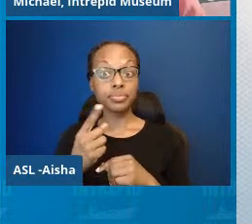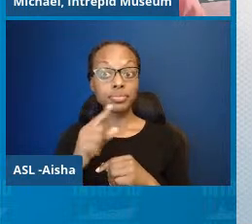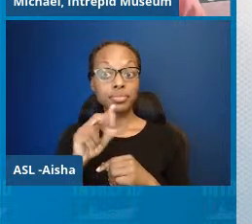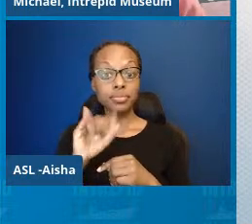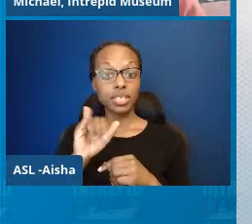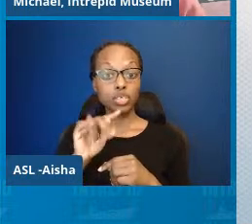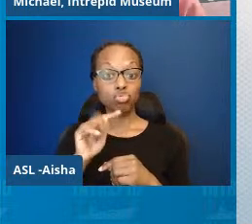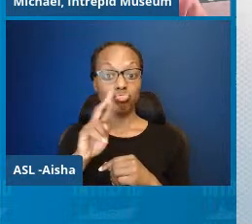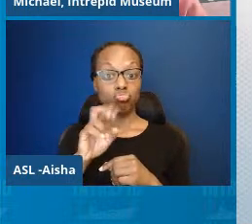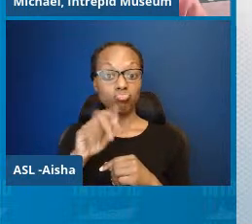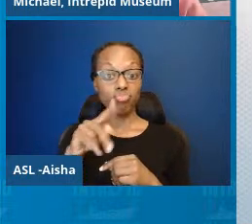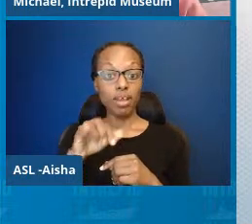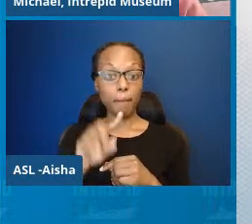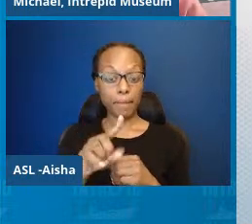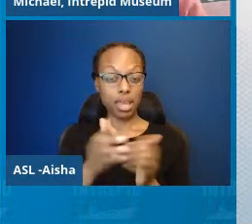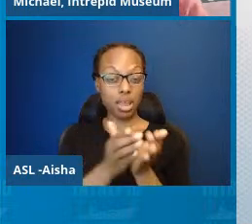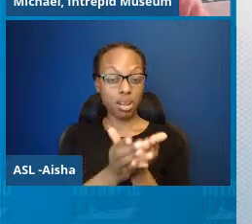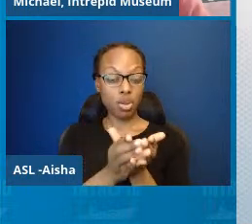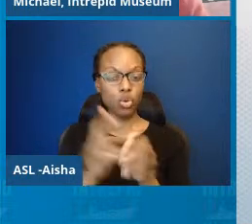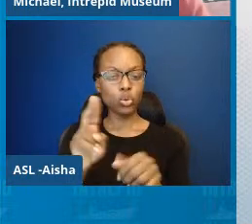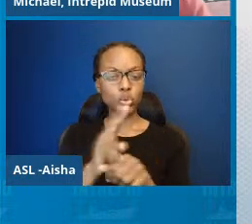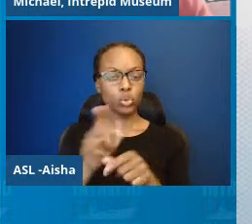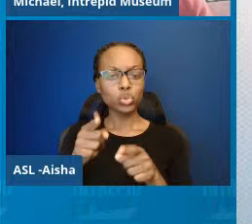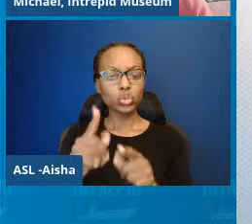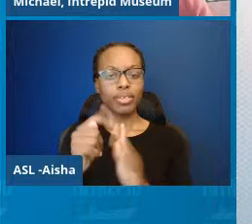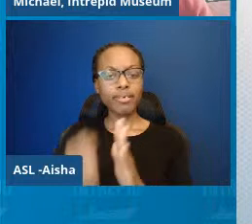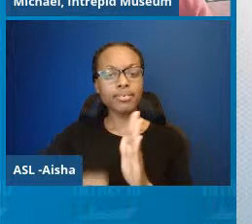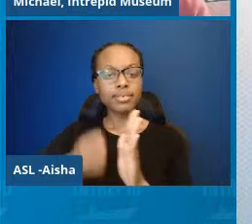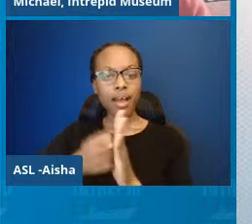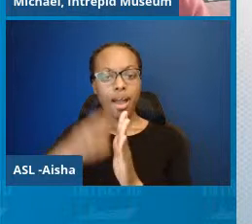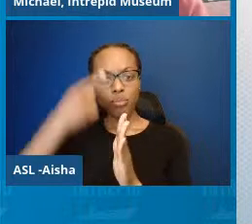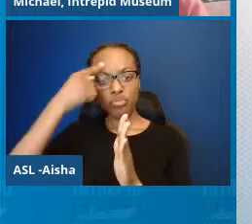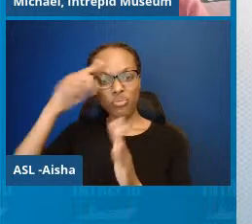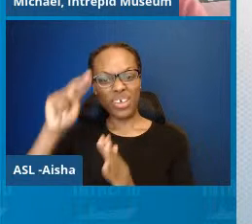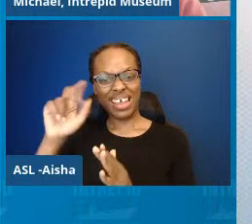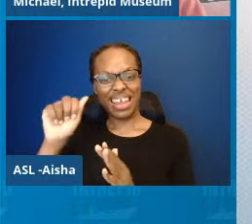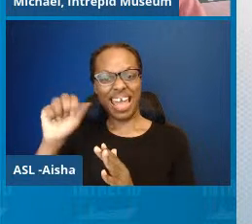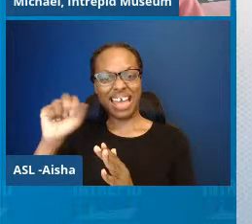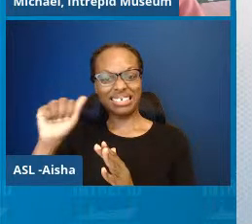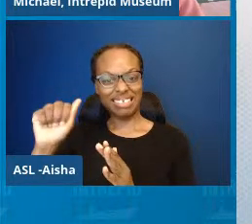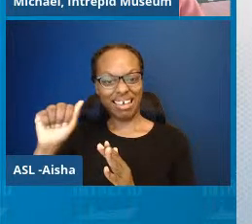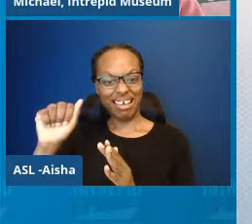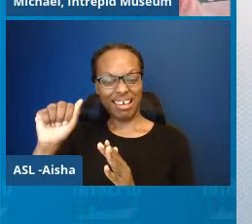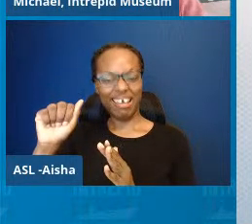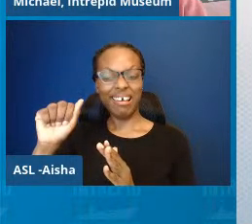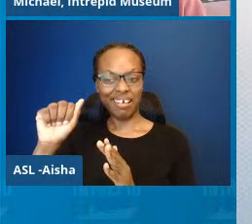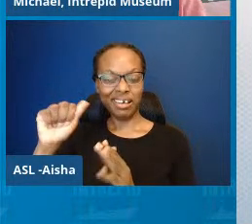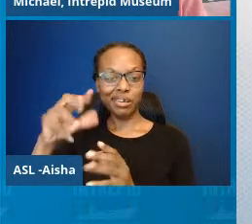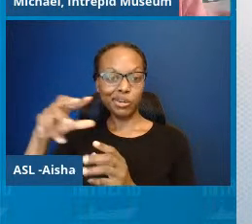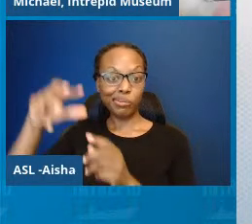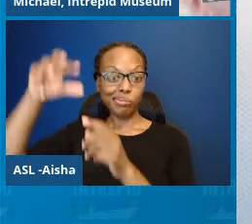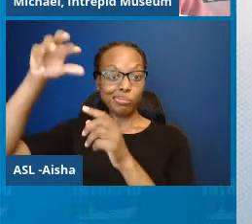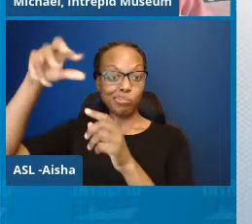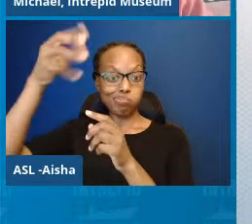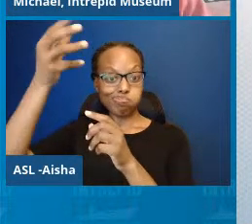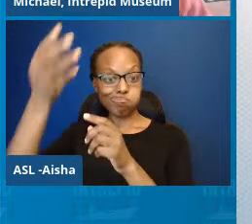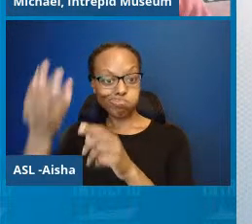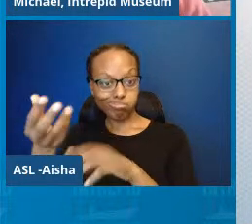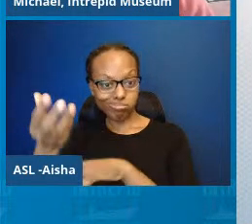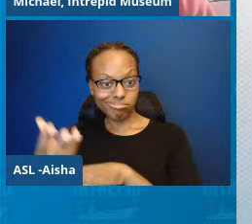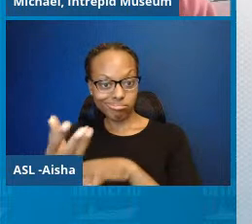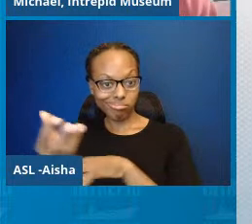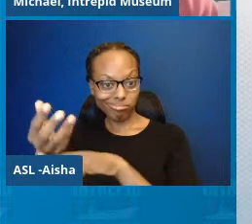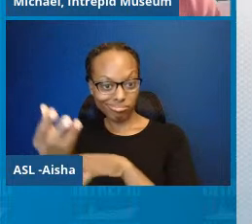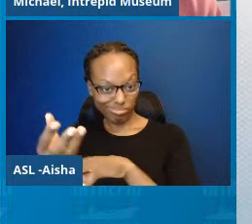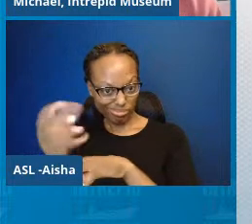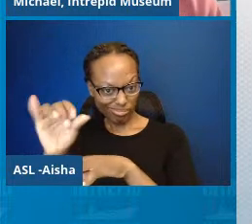NASA. And so I want to think about this image here to kind of bring that into